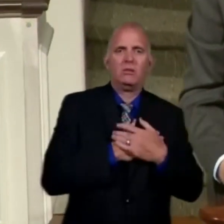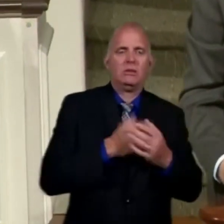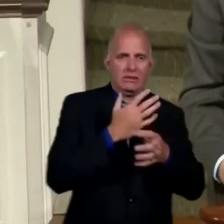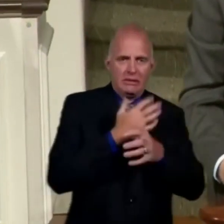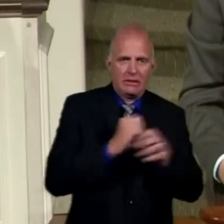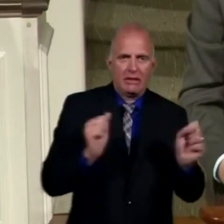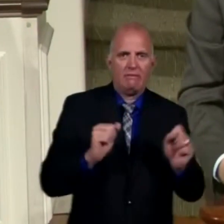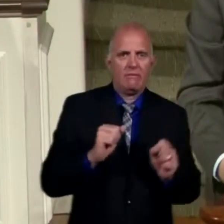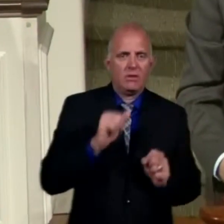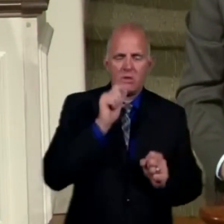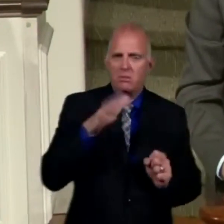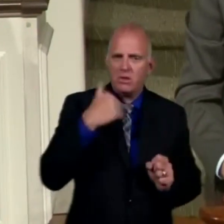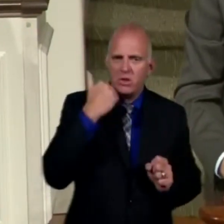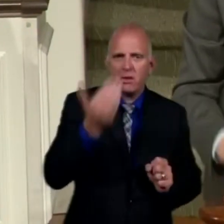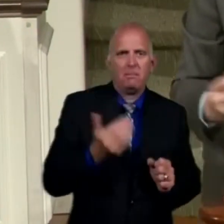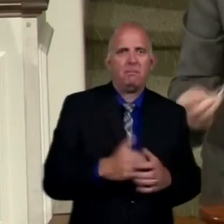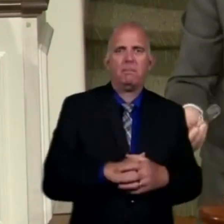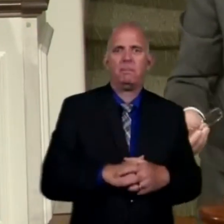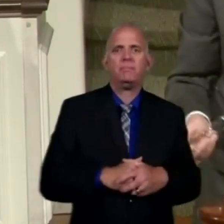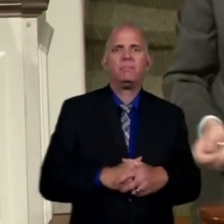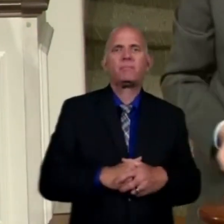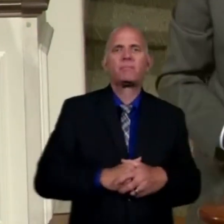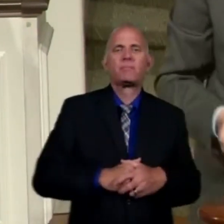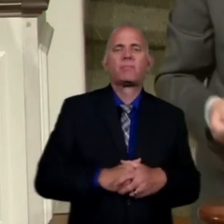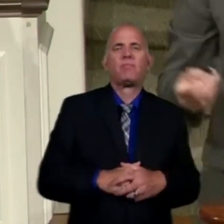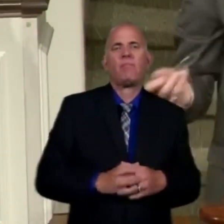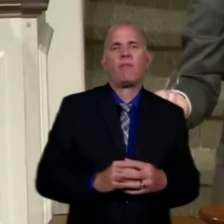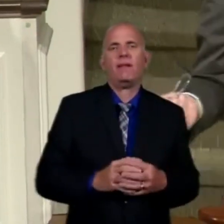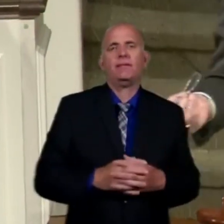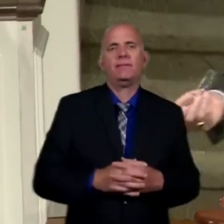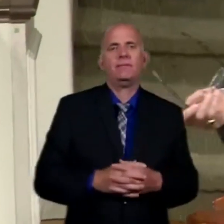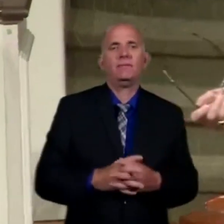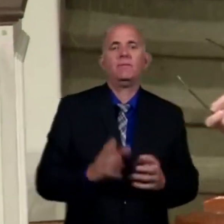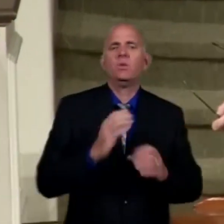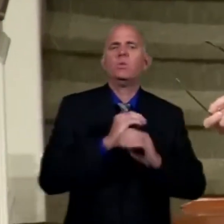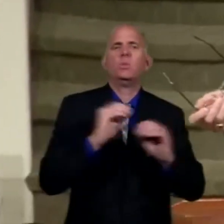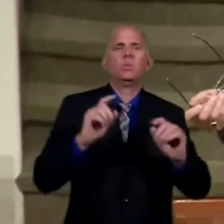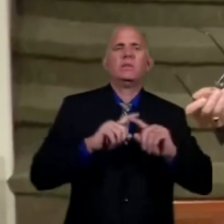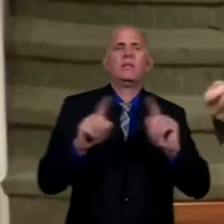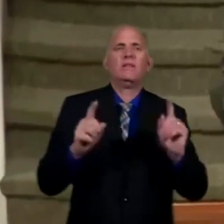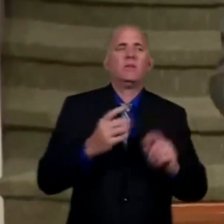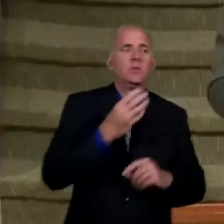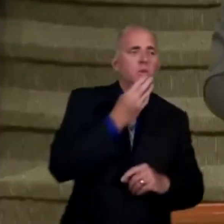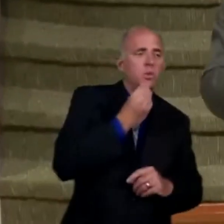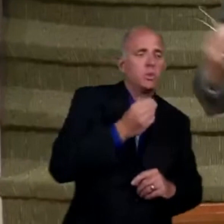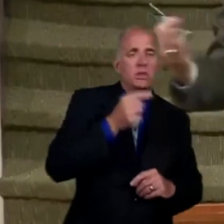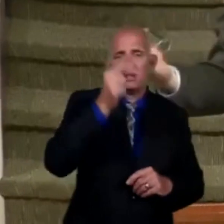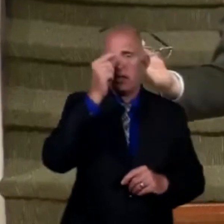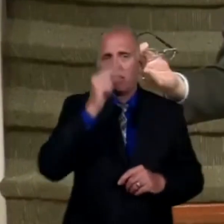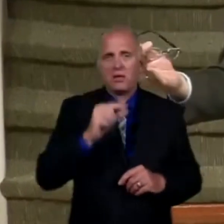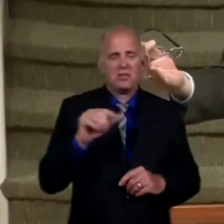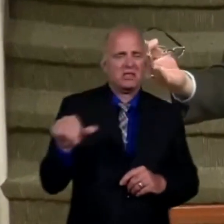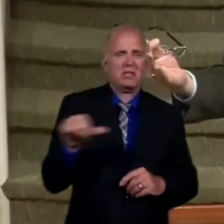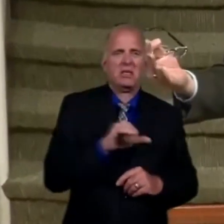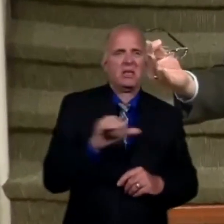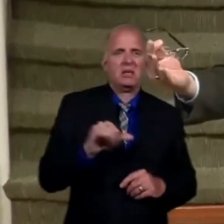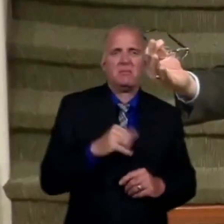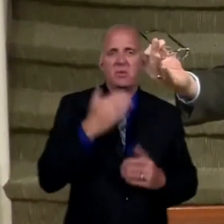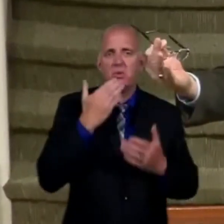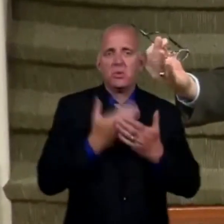Lord. Then he says here, for there's no difference between the Jew and the Greek. It's a good answer to racism